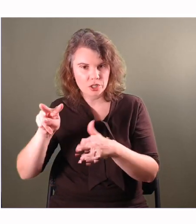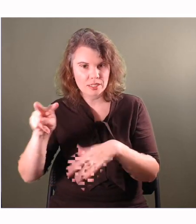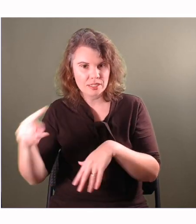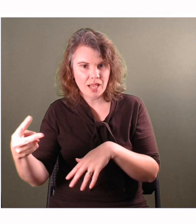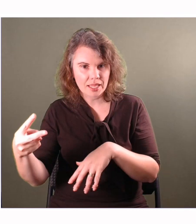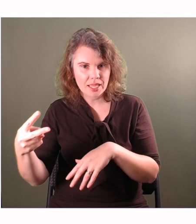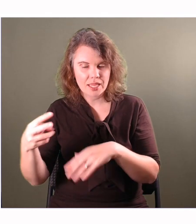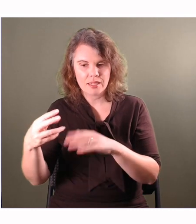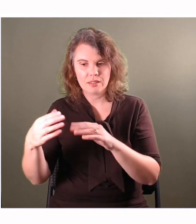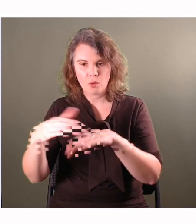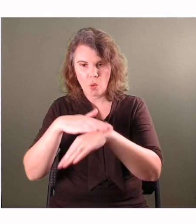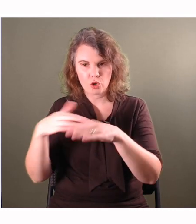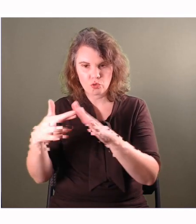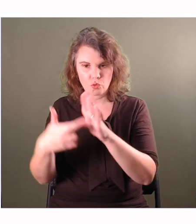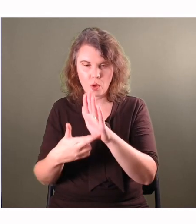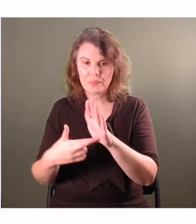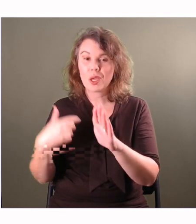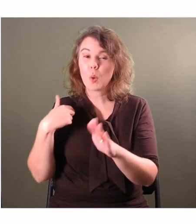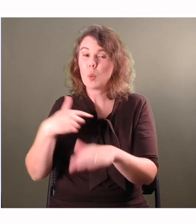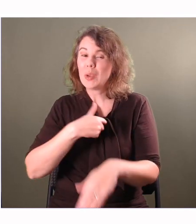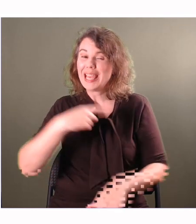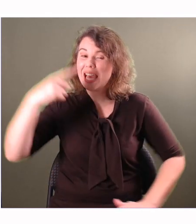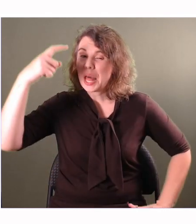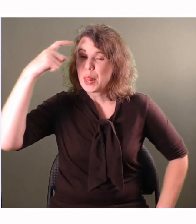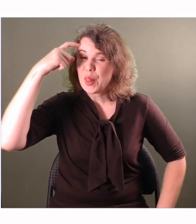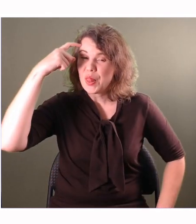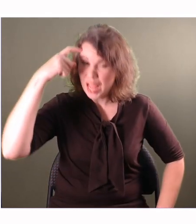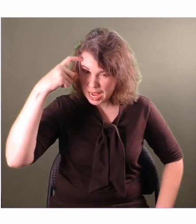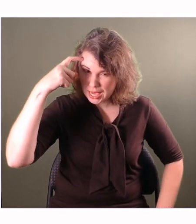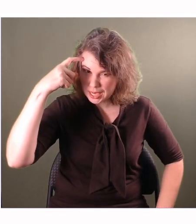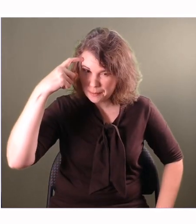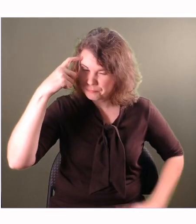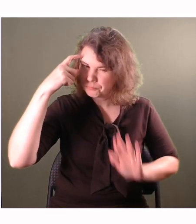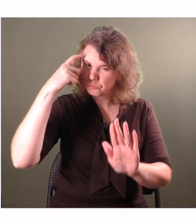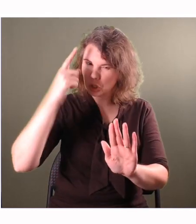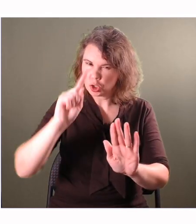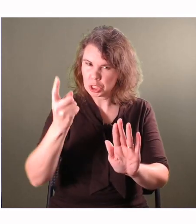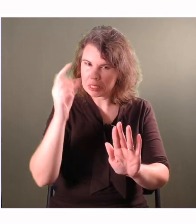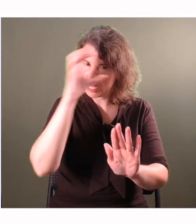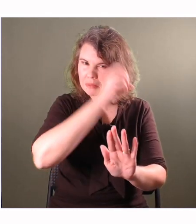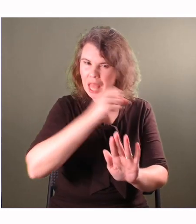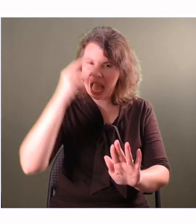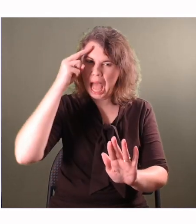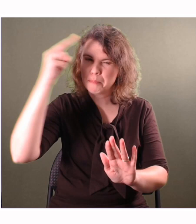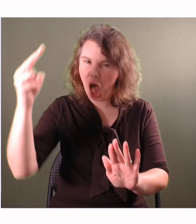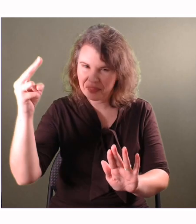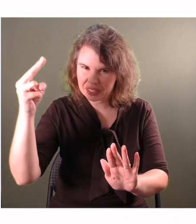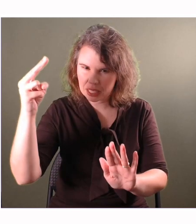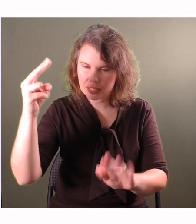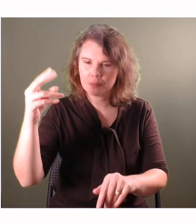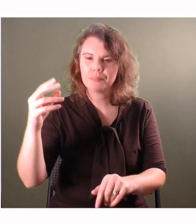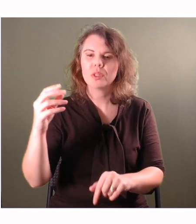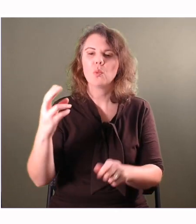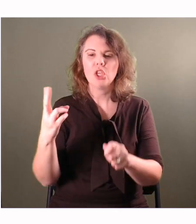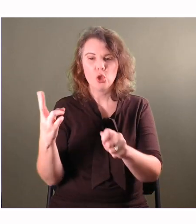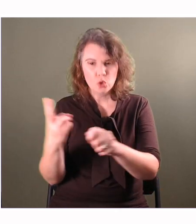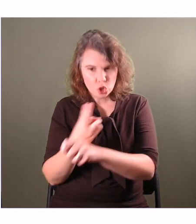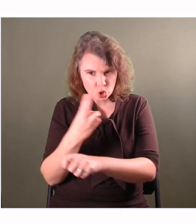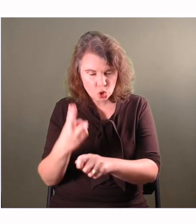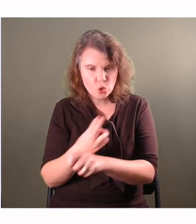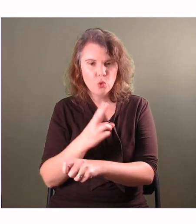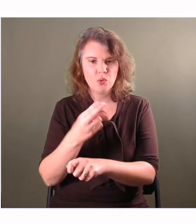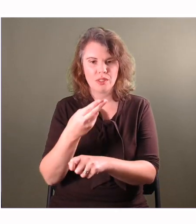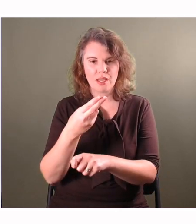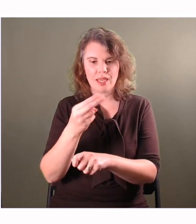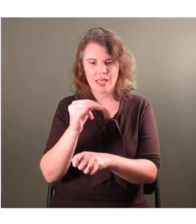rules? Well, what we think, and this is just a hypothesis, is that you use the hidden units on day one,